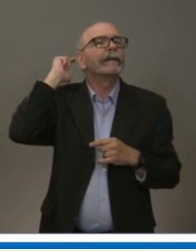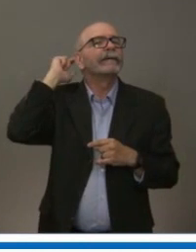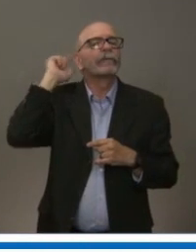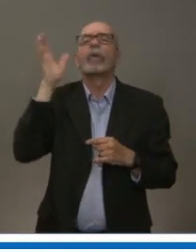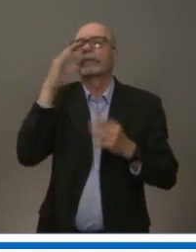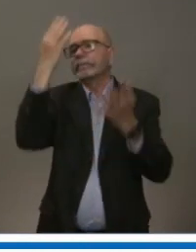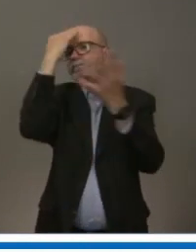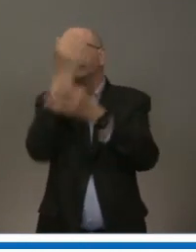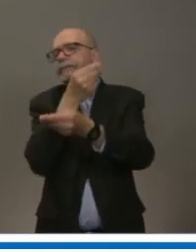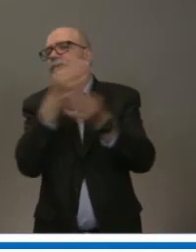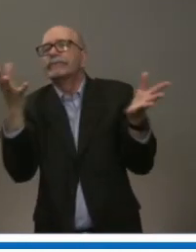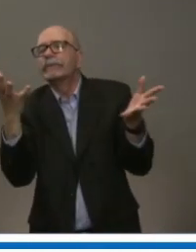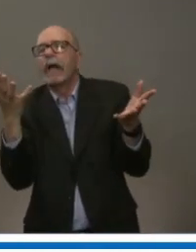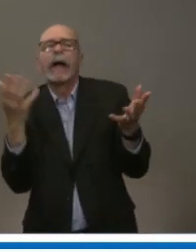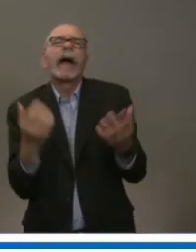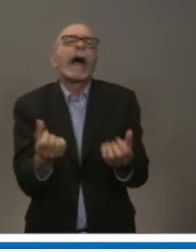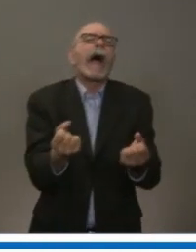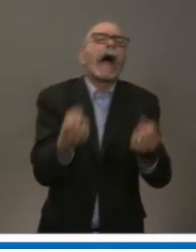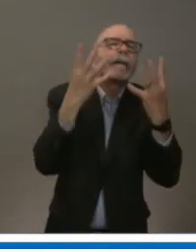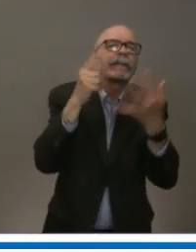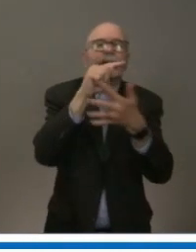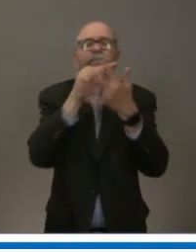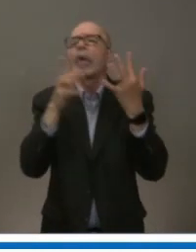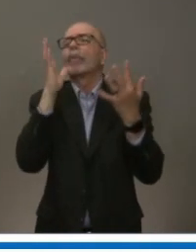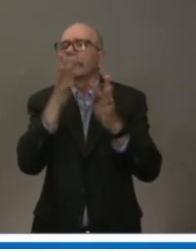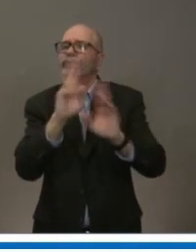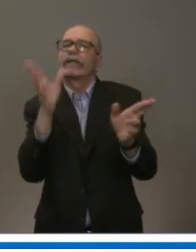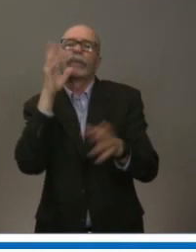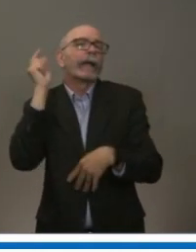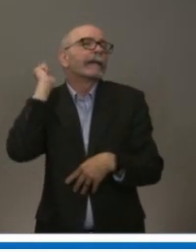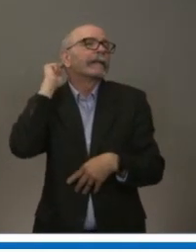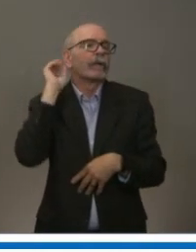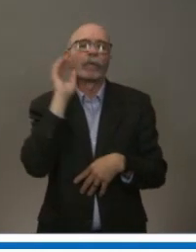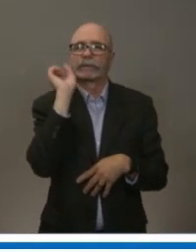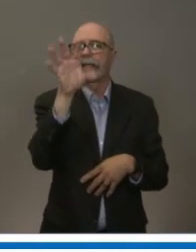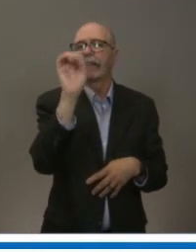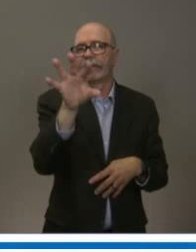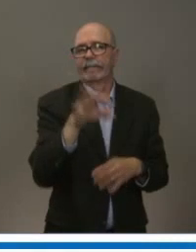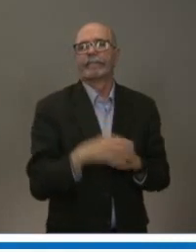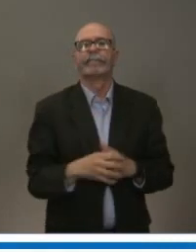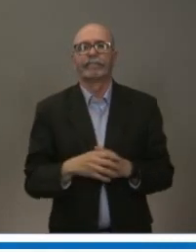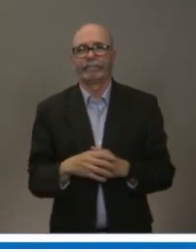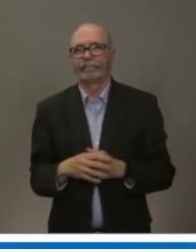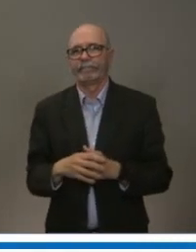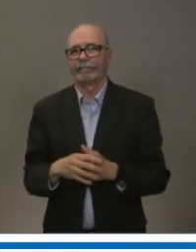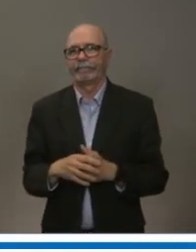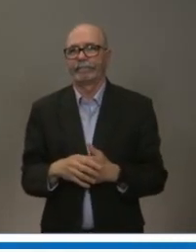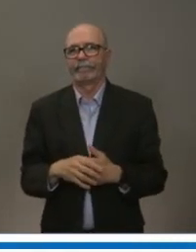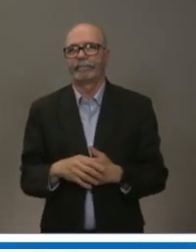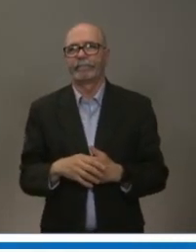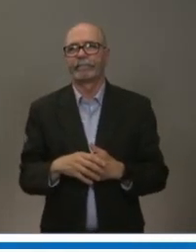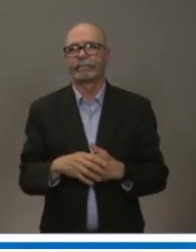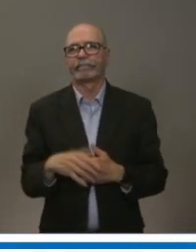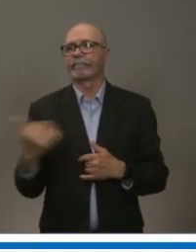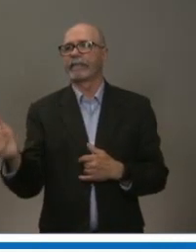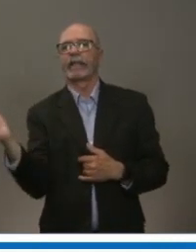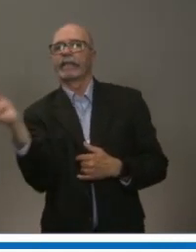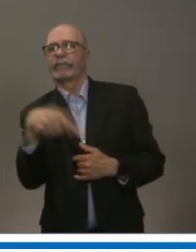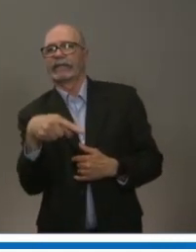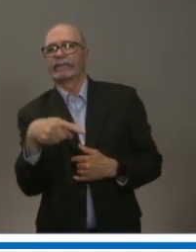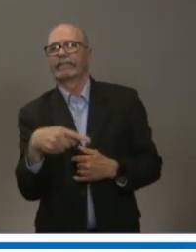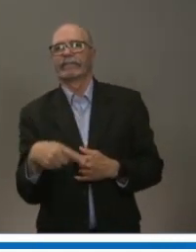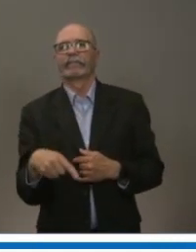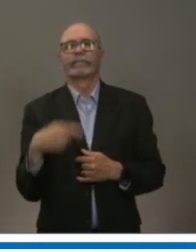Cassandra Nadeau-Lamarche, Radio-Canada. Good afternoon. So this is for Premier McNeil. So many members of the